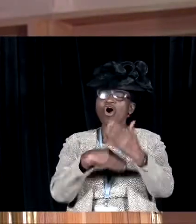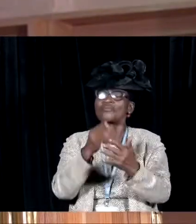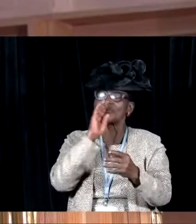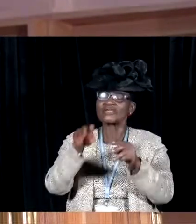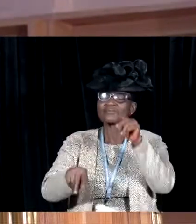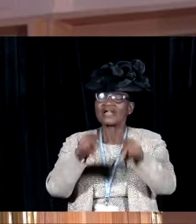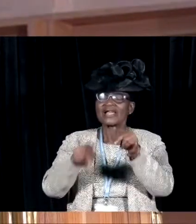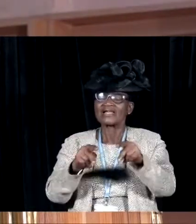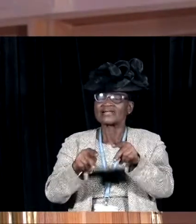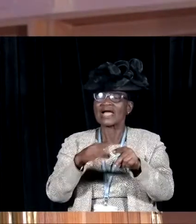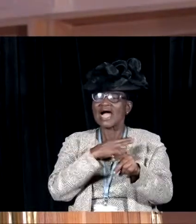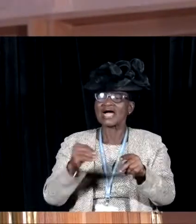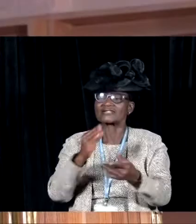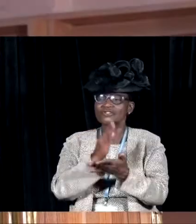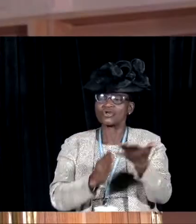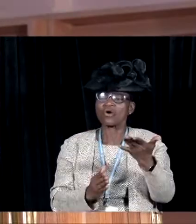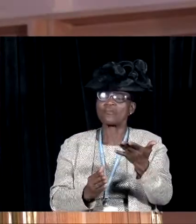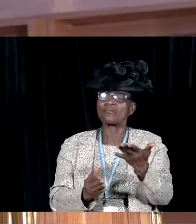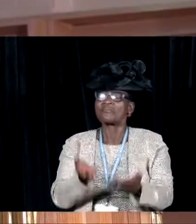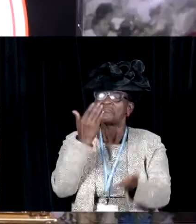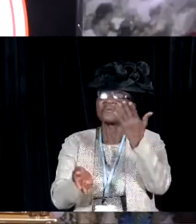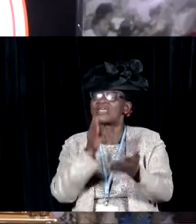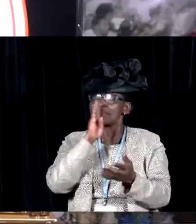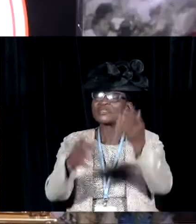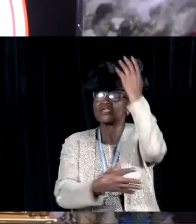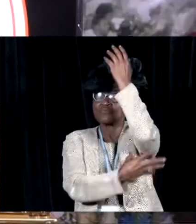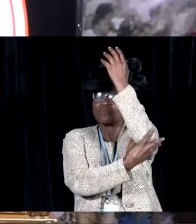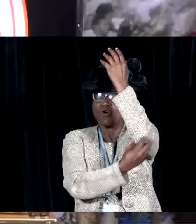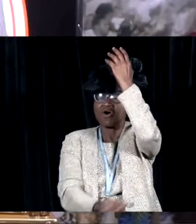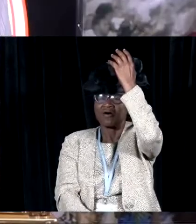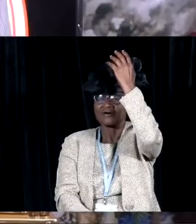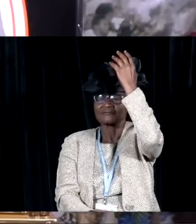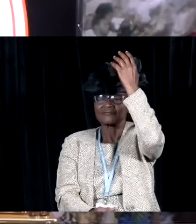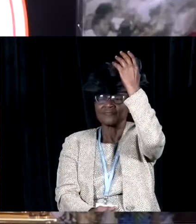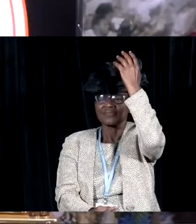And some may work poor.